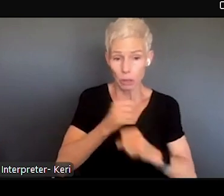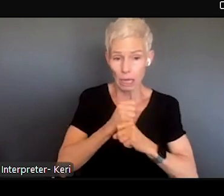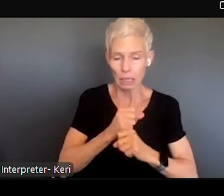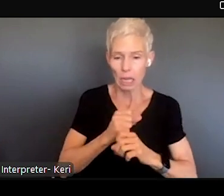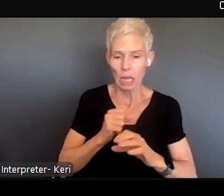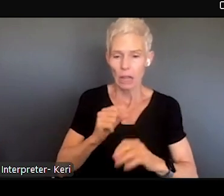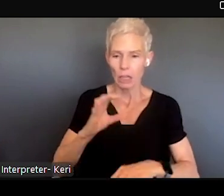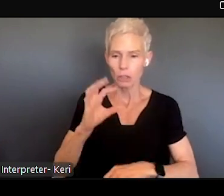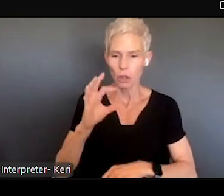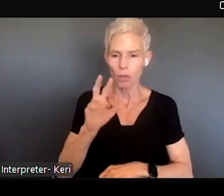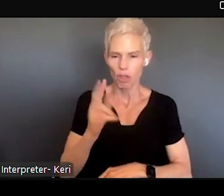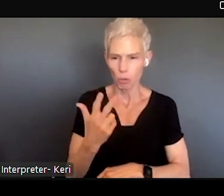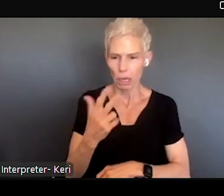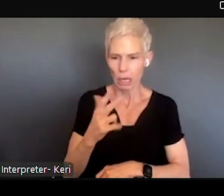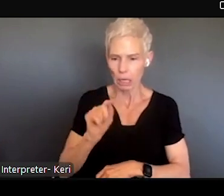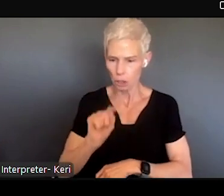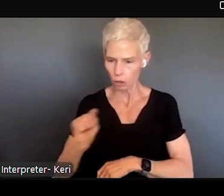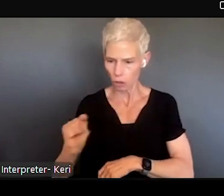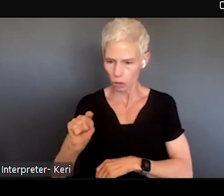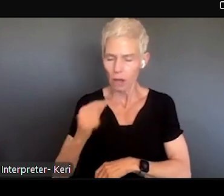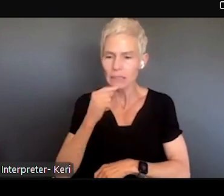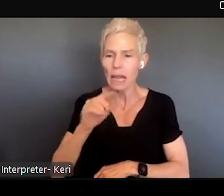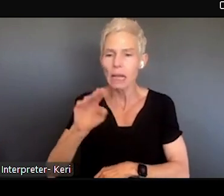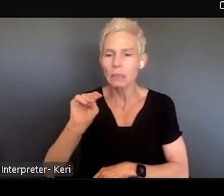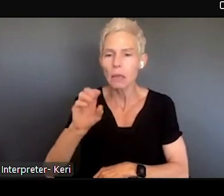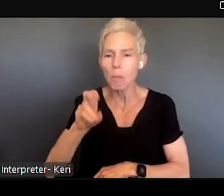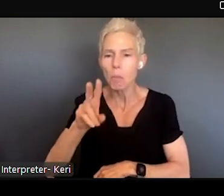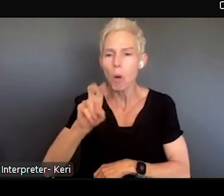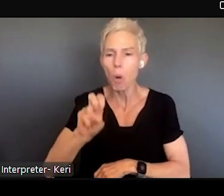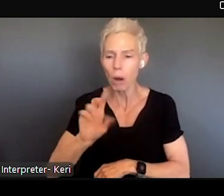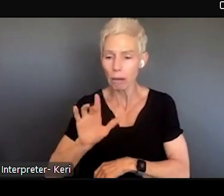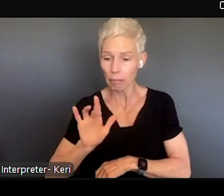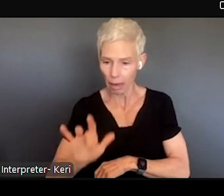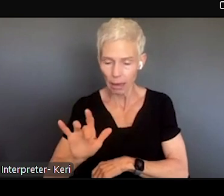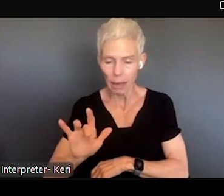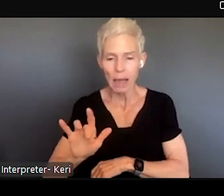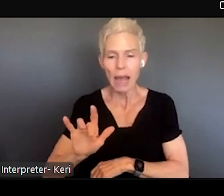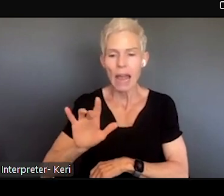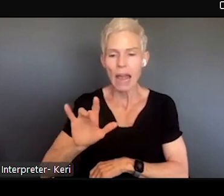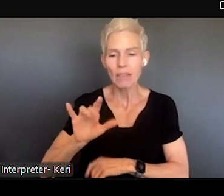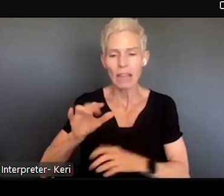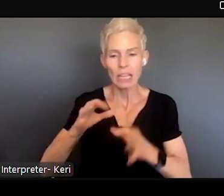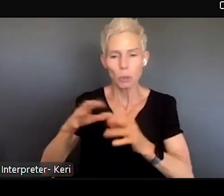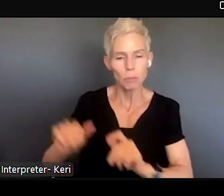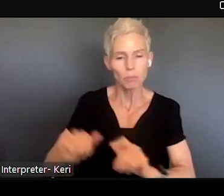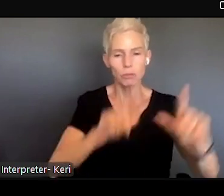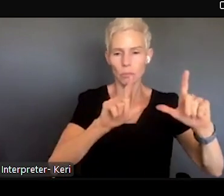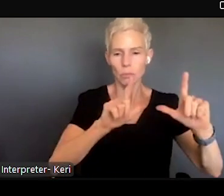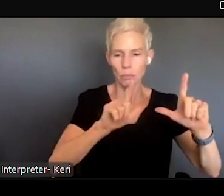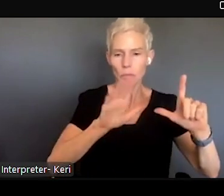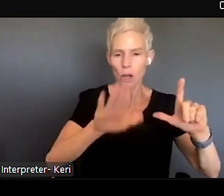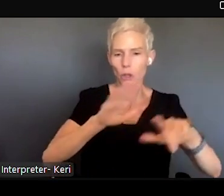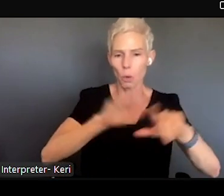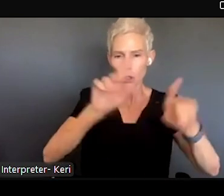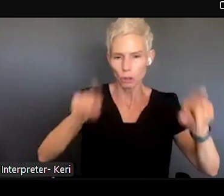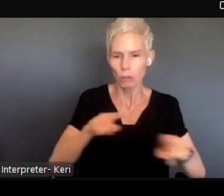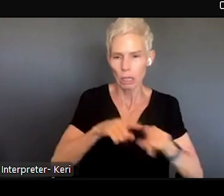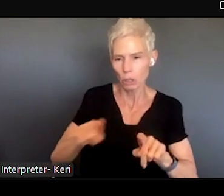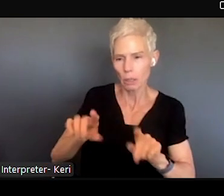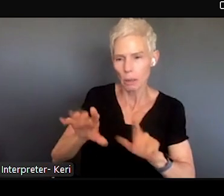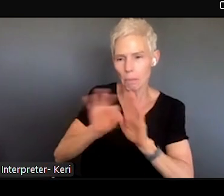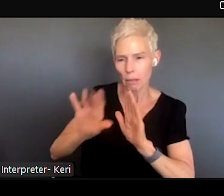says more, and you can then bring the interpreters directly to your screen by choosing that option.